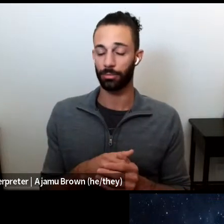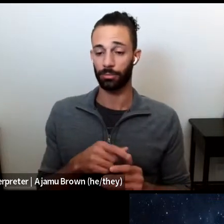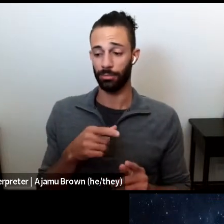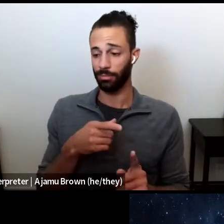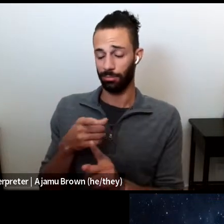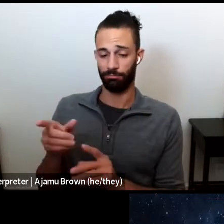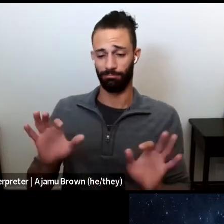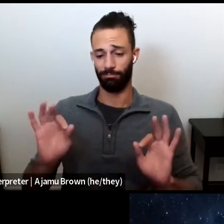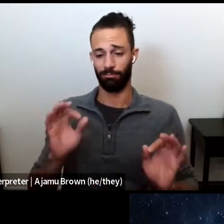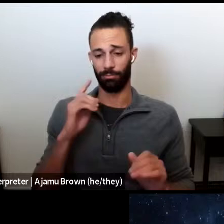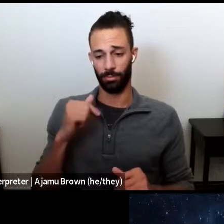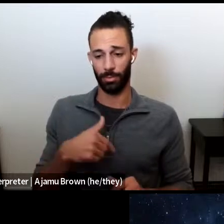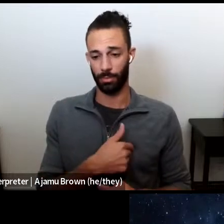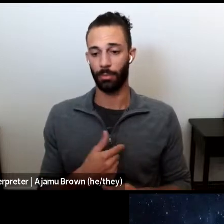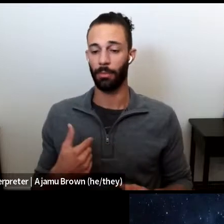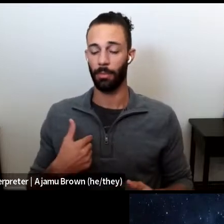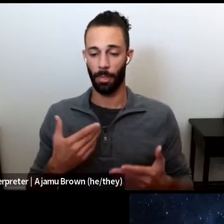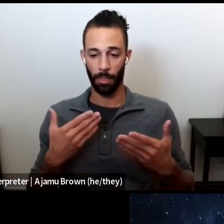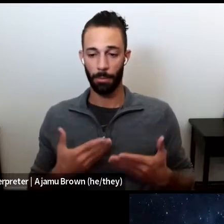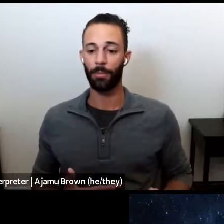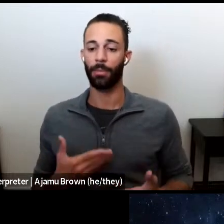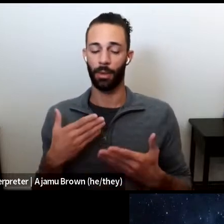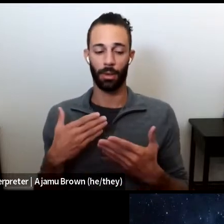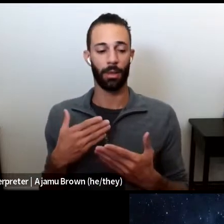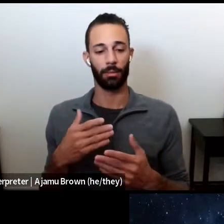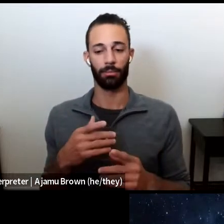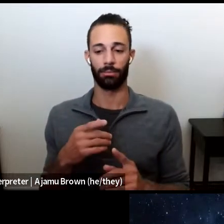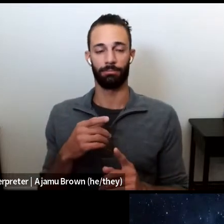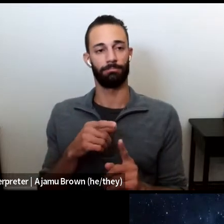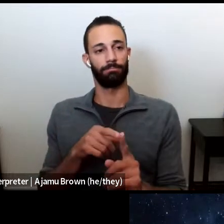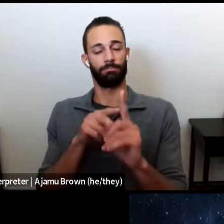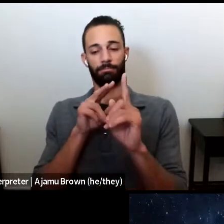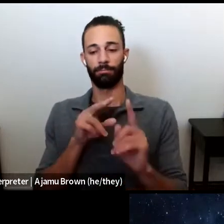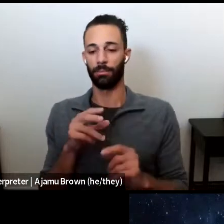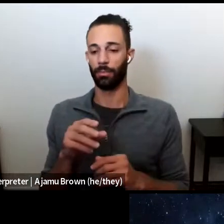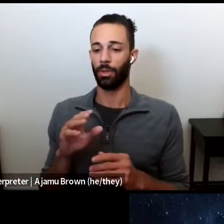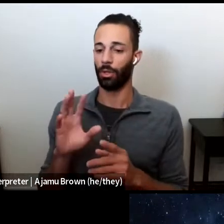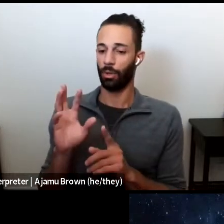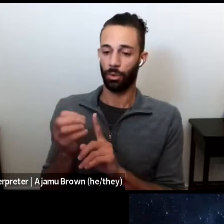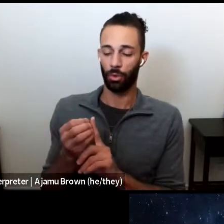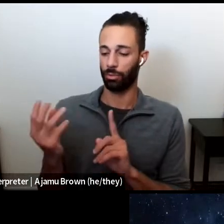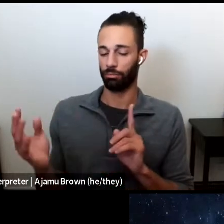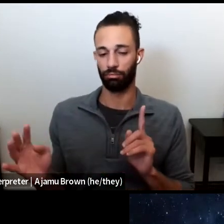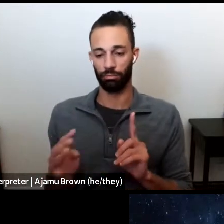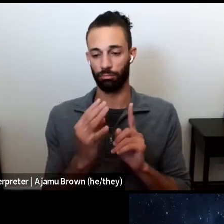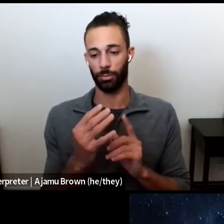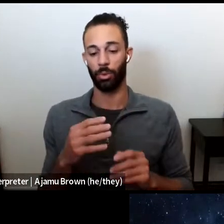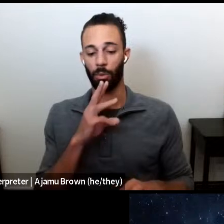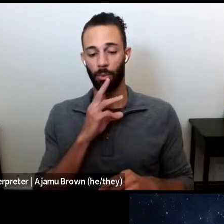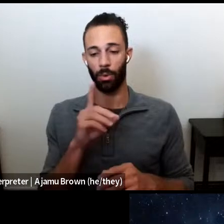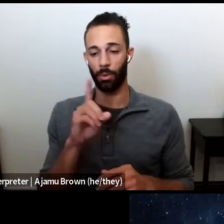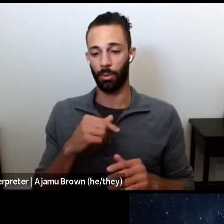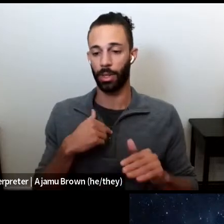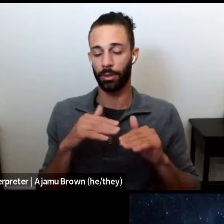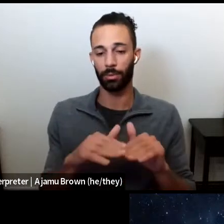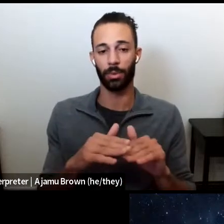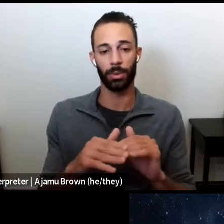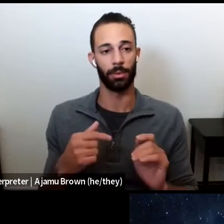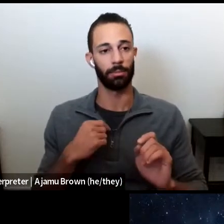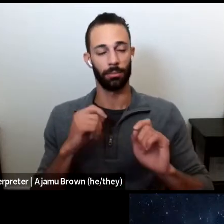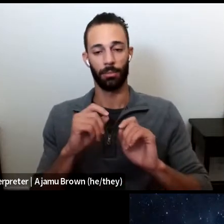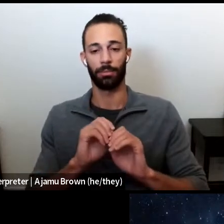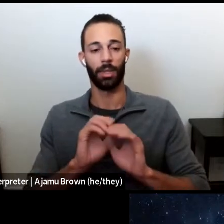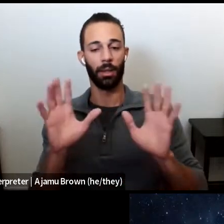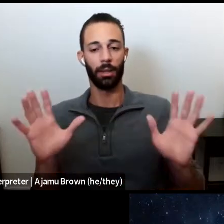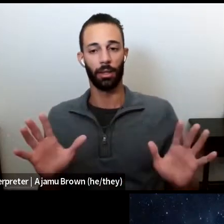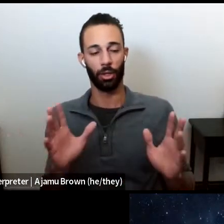friend. I am the mirror, culturally adroit. The water in which I swim clear-eyed is murk and gloom